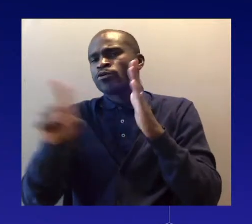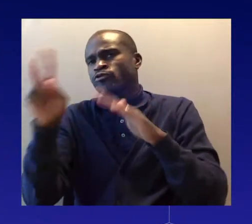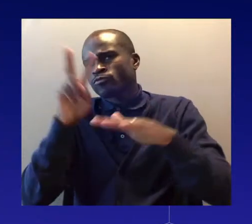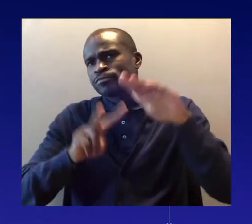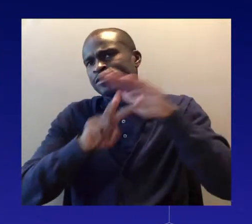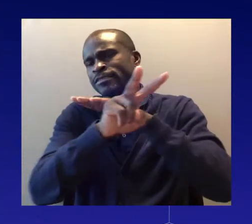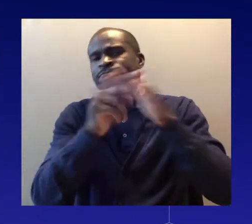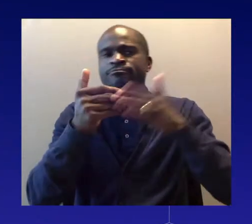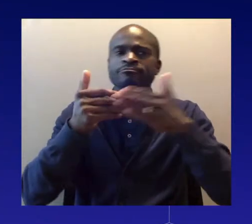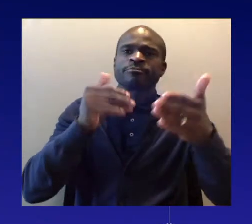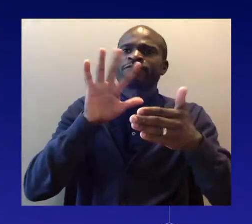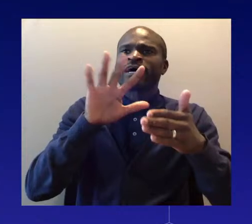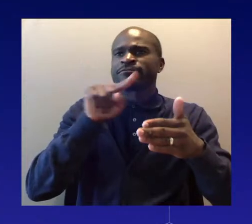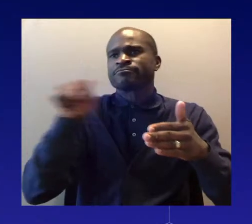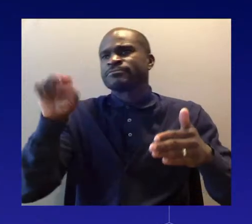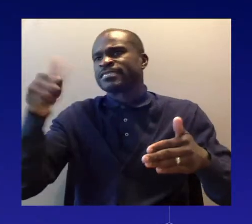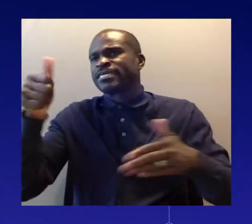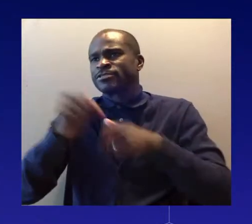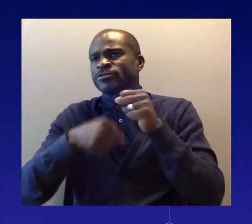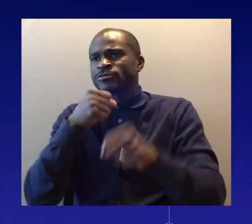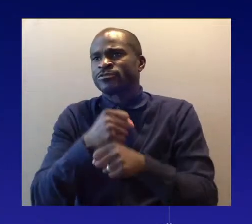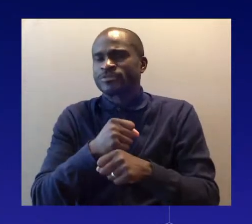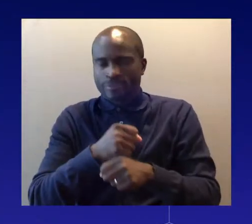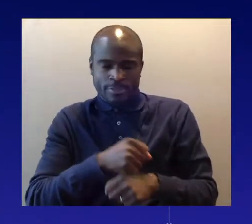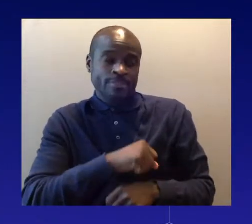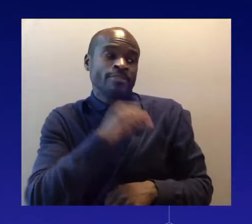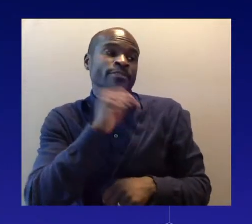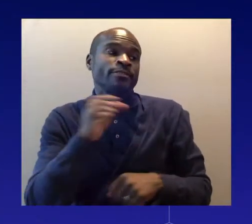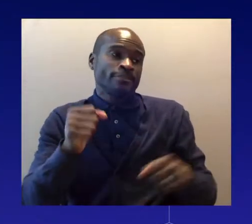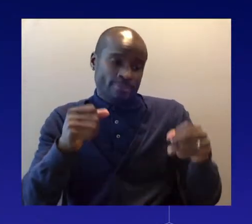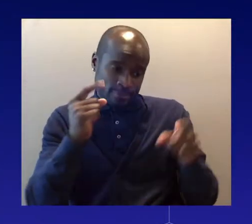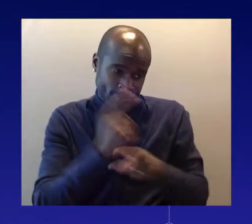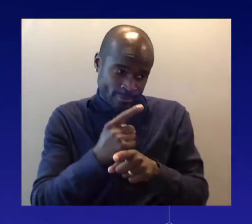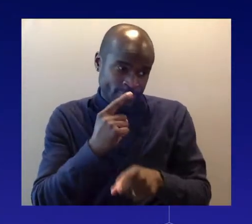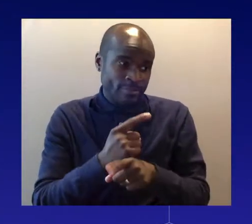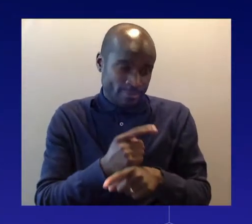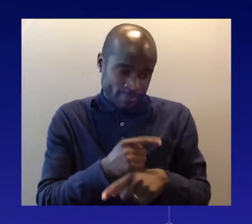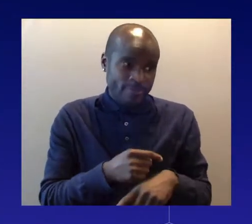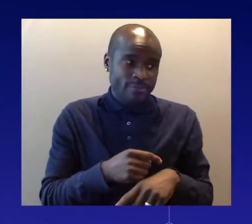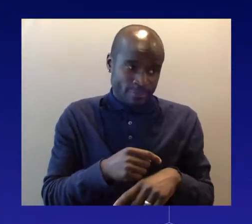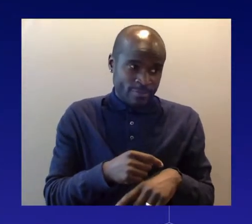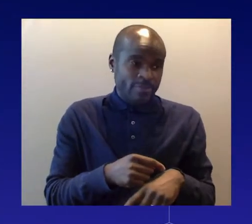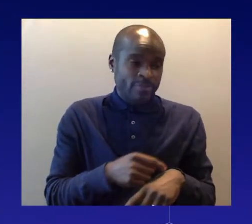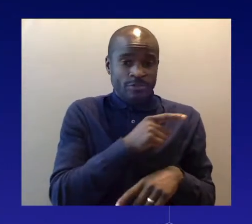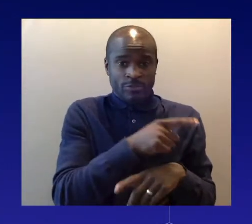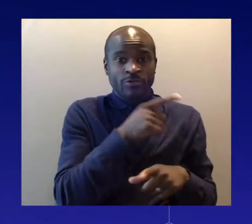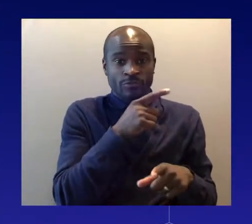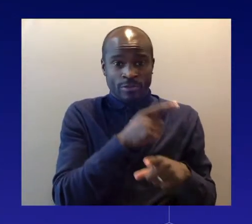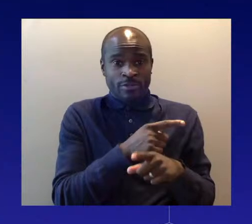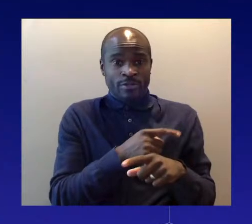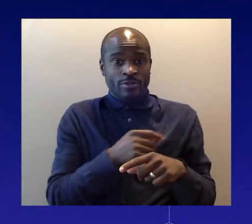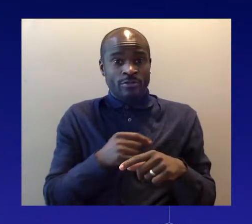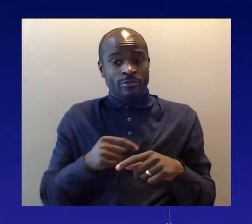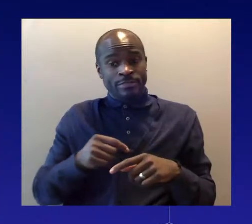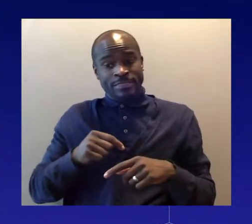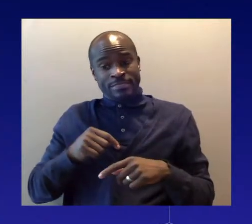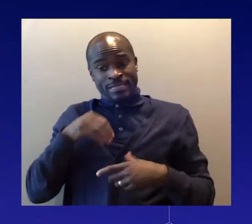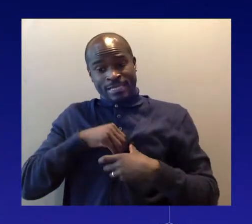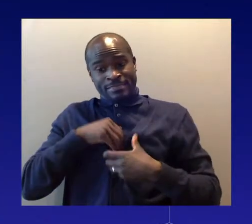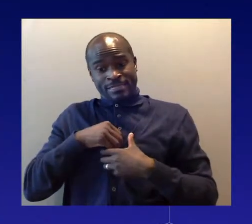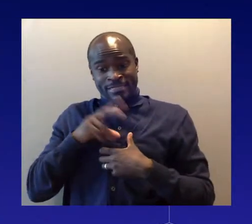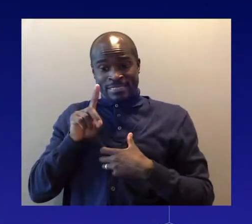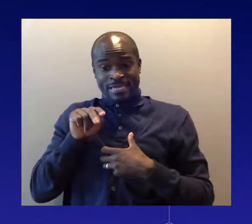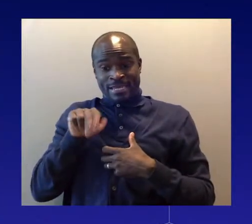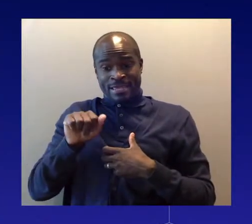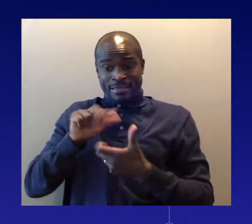but it is absolutely true that your ZNA is a much bigger driver on your poor outcomes than your DNA, although much of the research has been